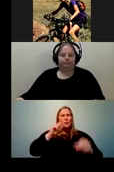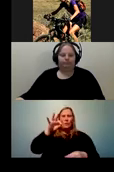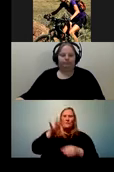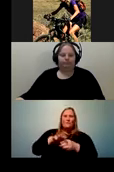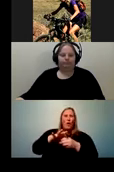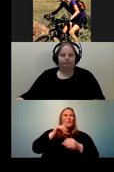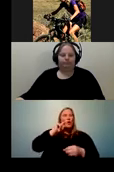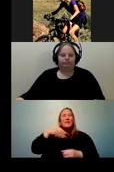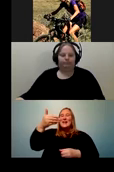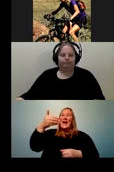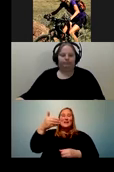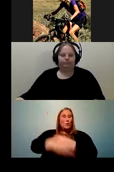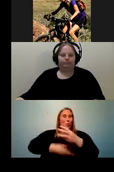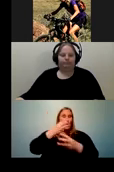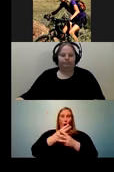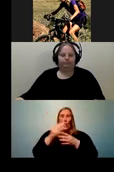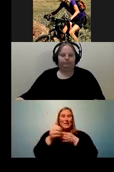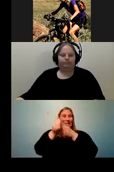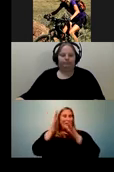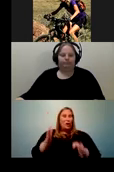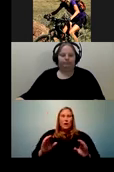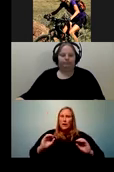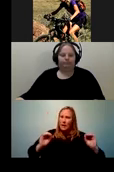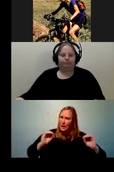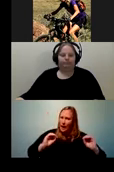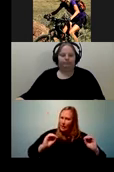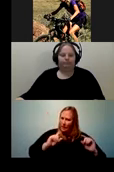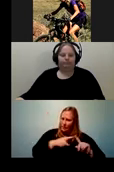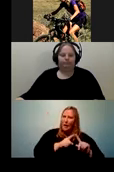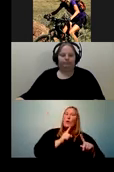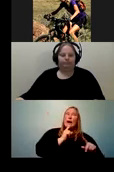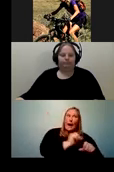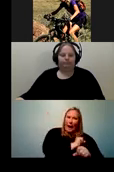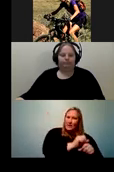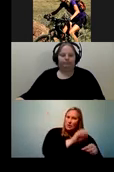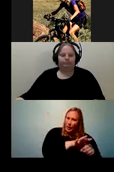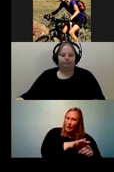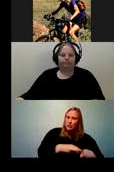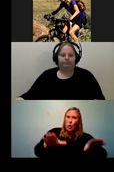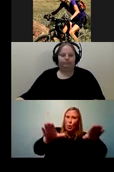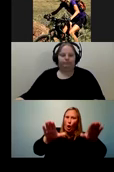leader. And don't worry, it has nothing to do with actual elections. So everybody calm down.